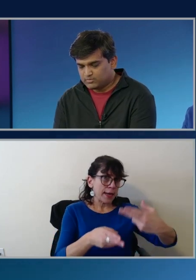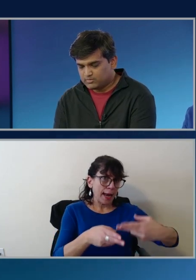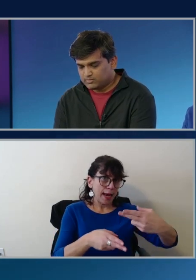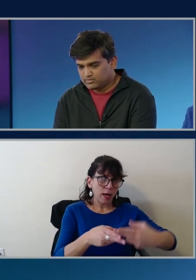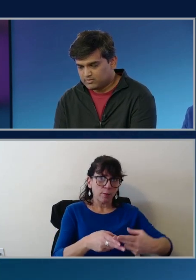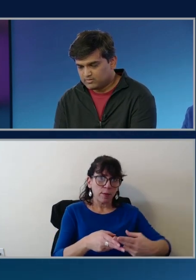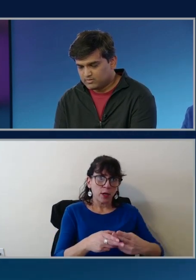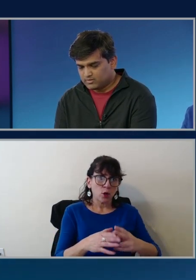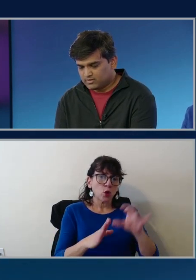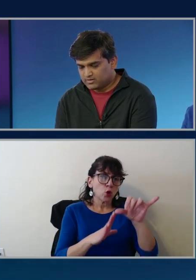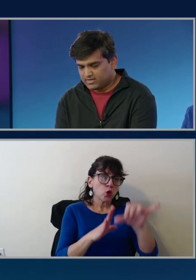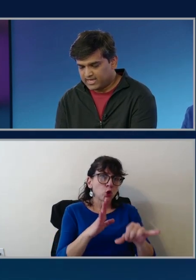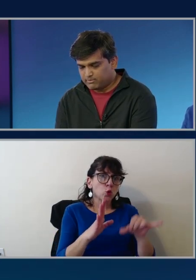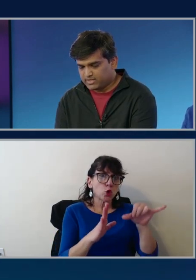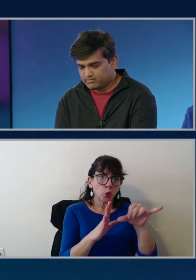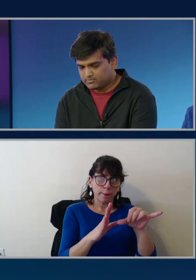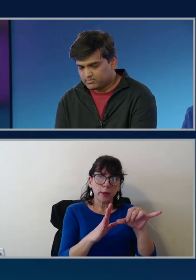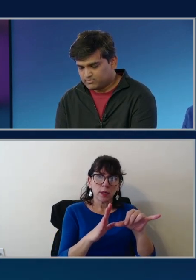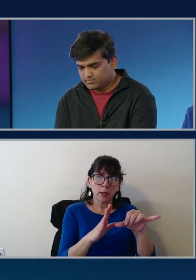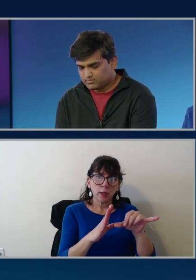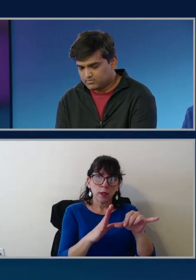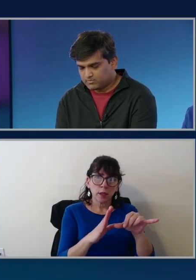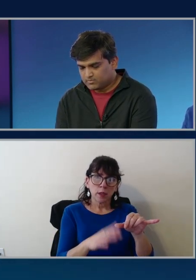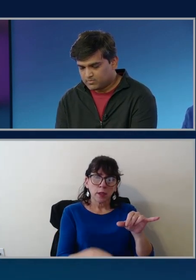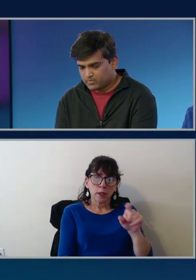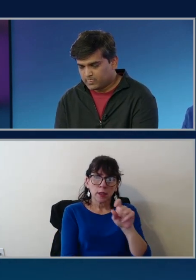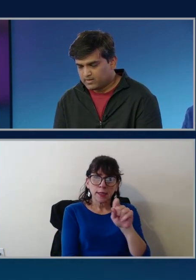YouTube KB.